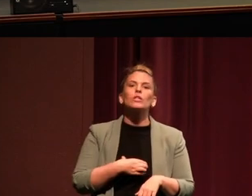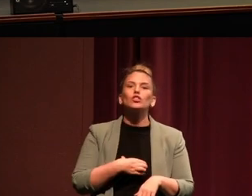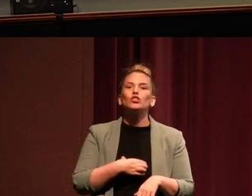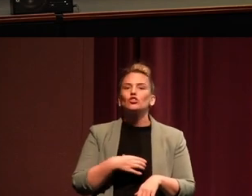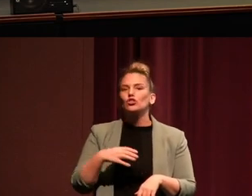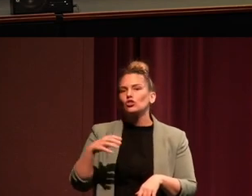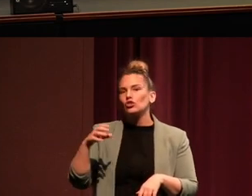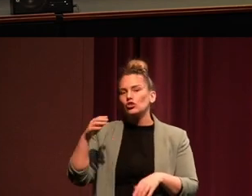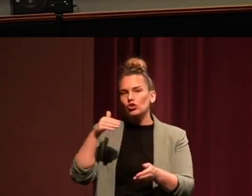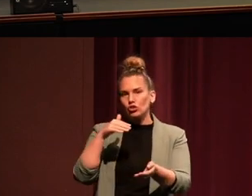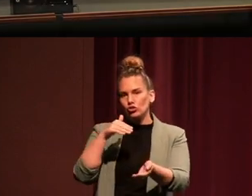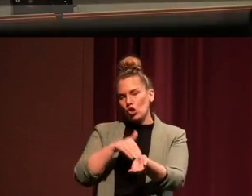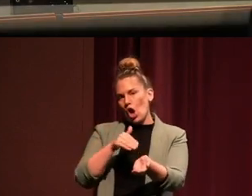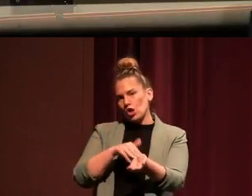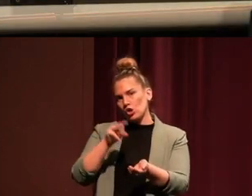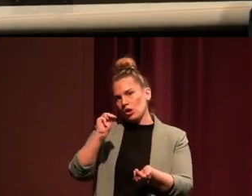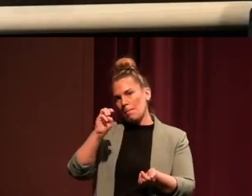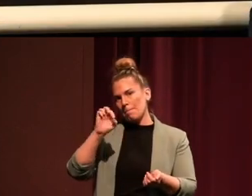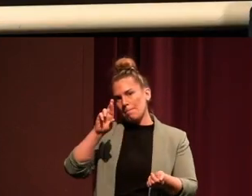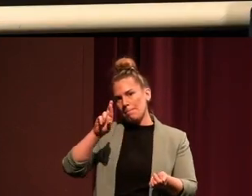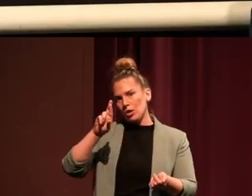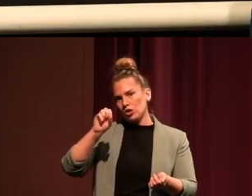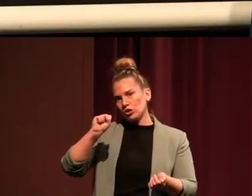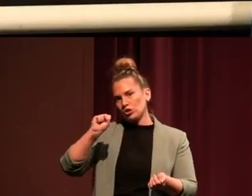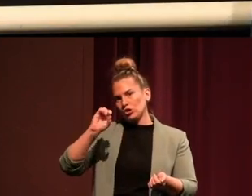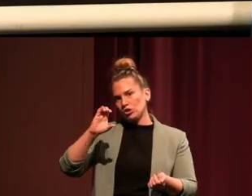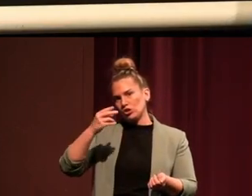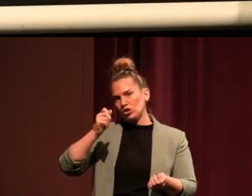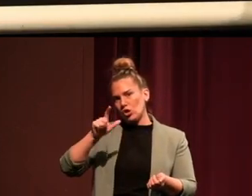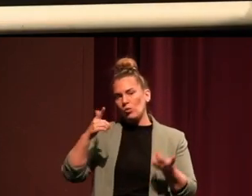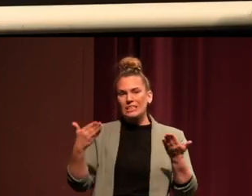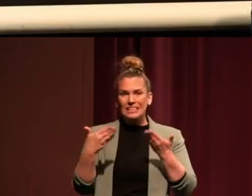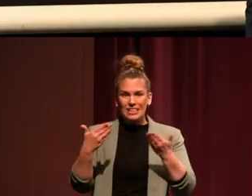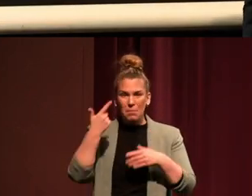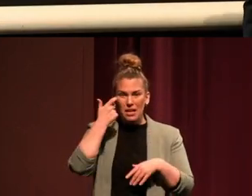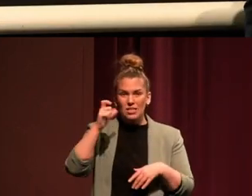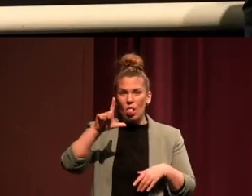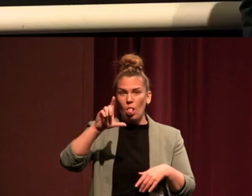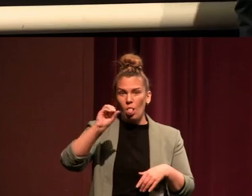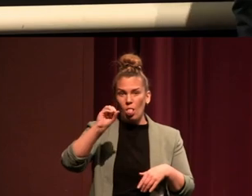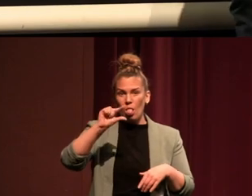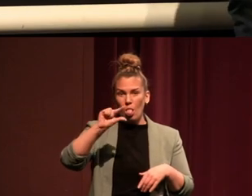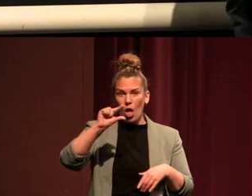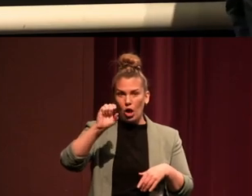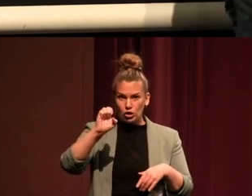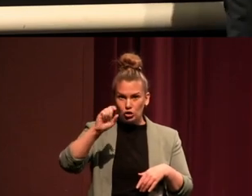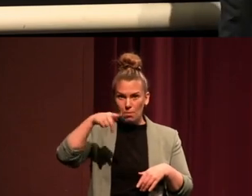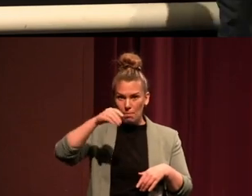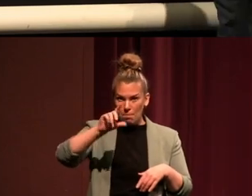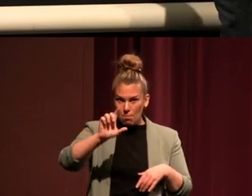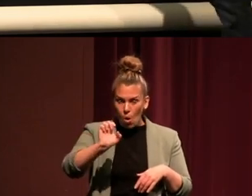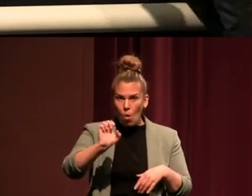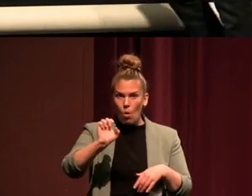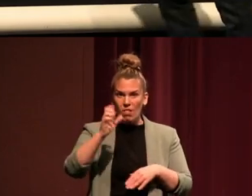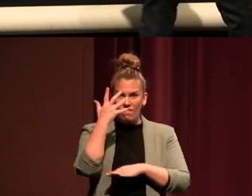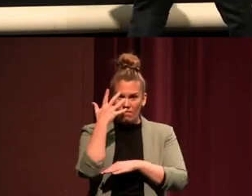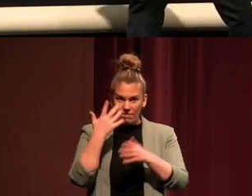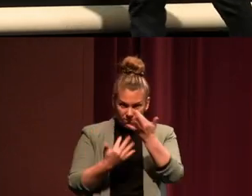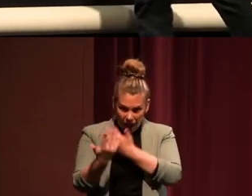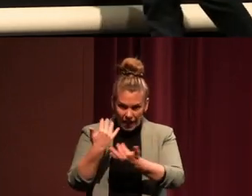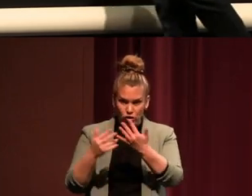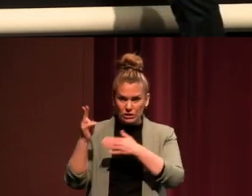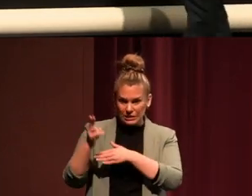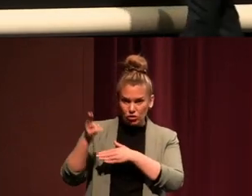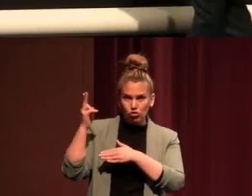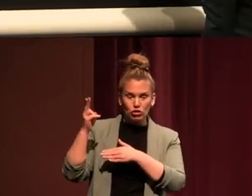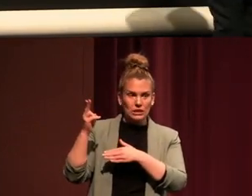he, among his studies that I didn't discuss, was a study of lodgepole fire histories and lodgepole stand development